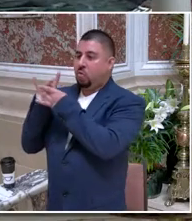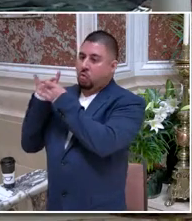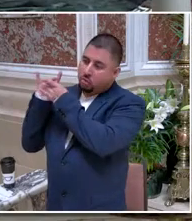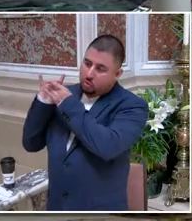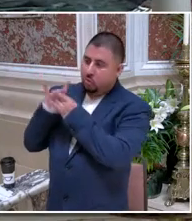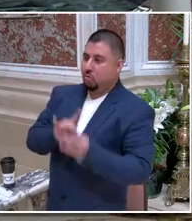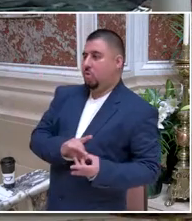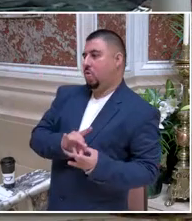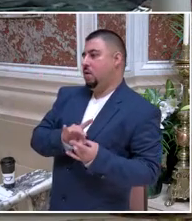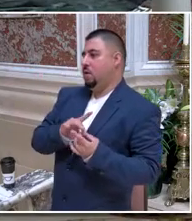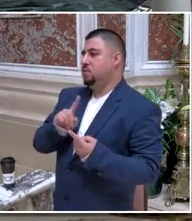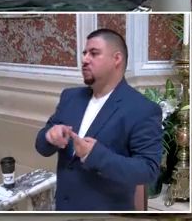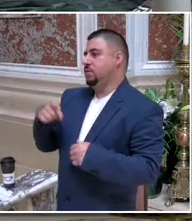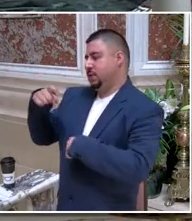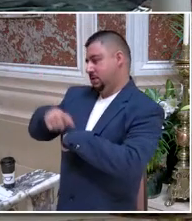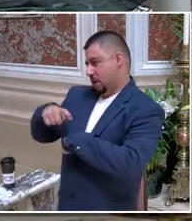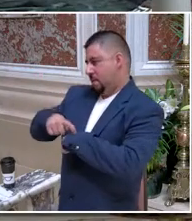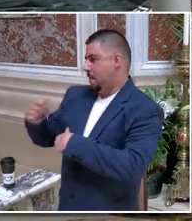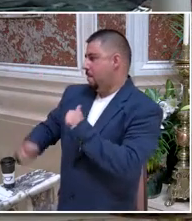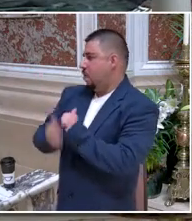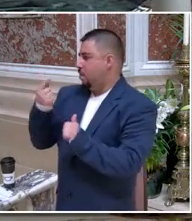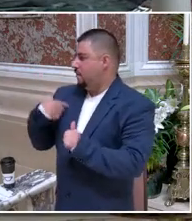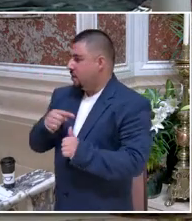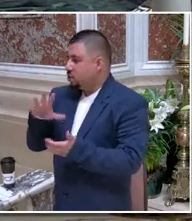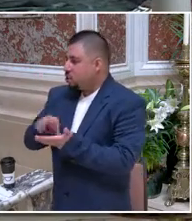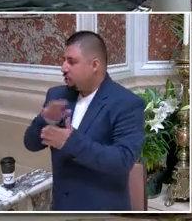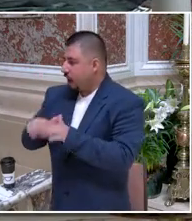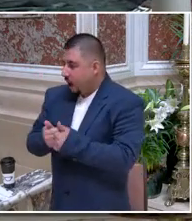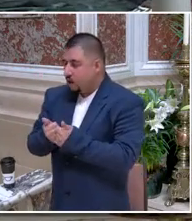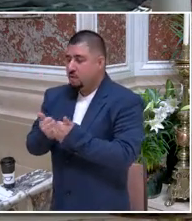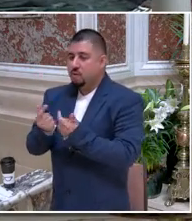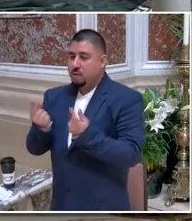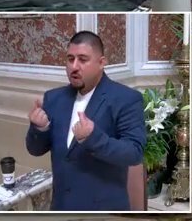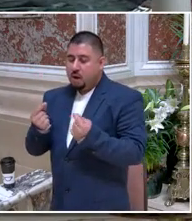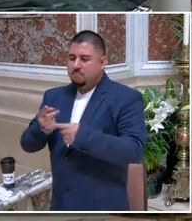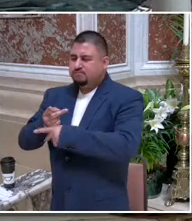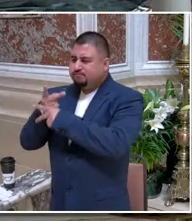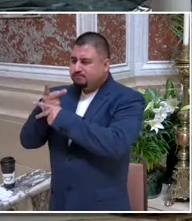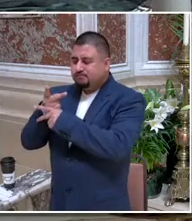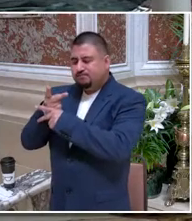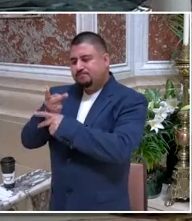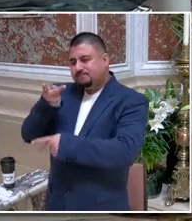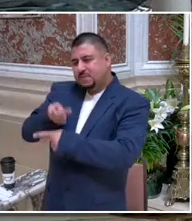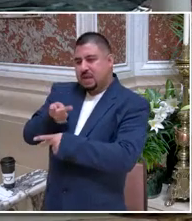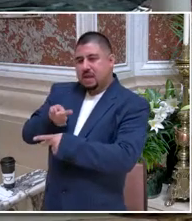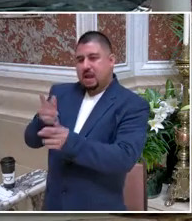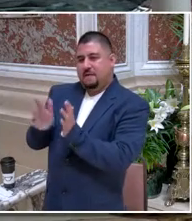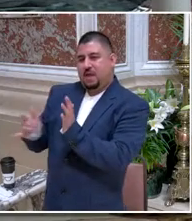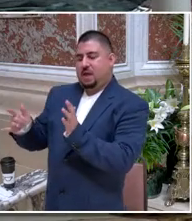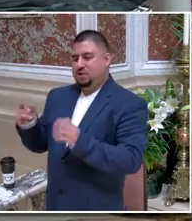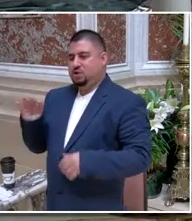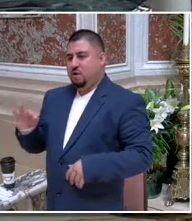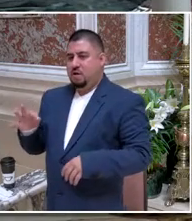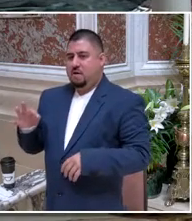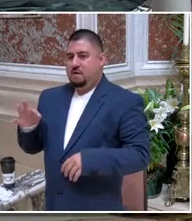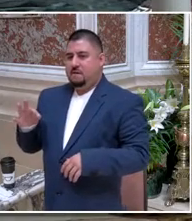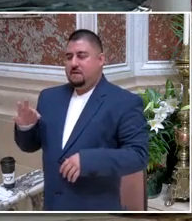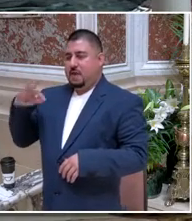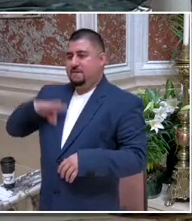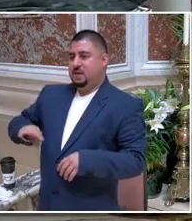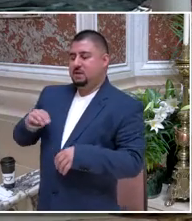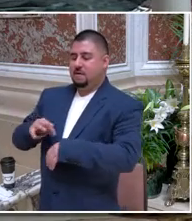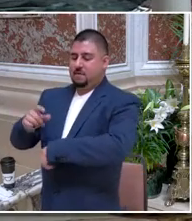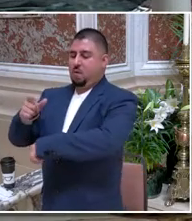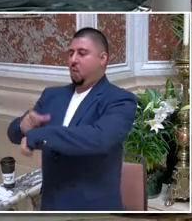time. Most of us learn to wear and to take advantage of the convenience of